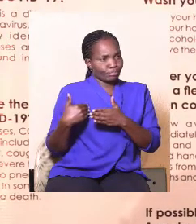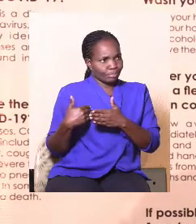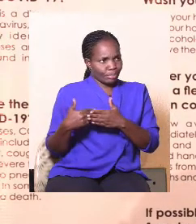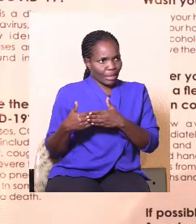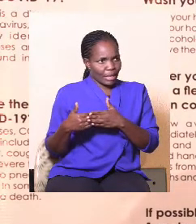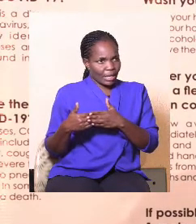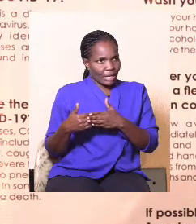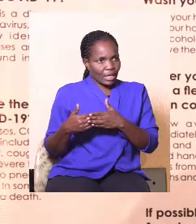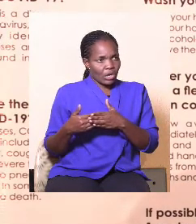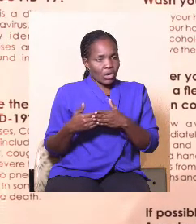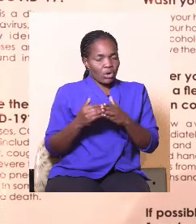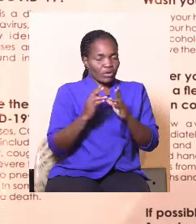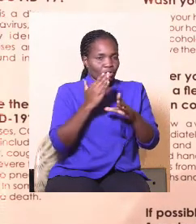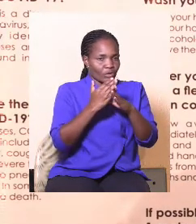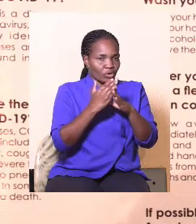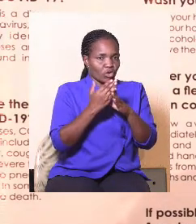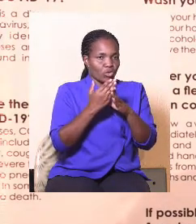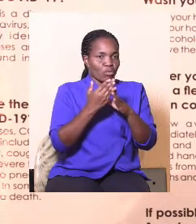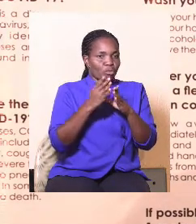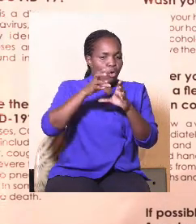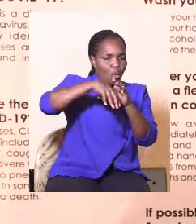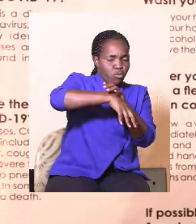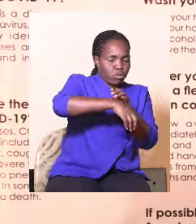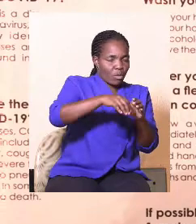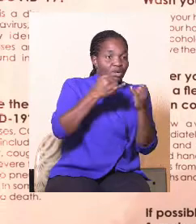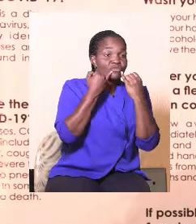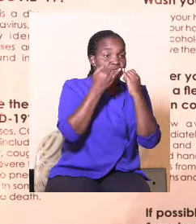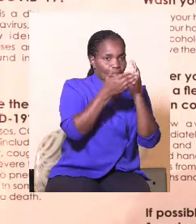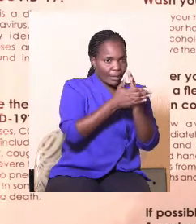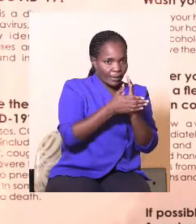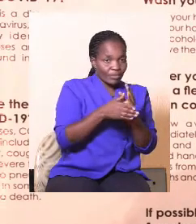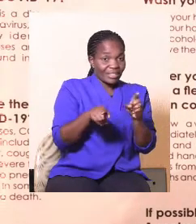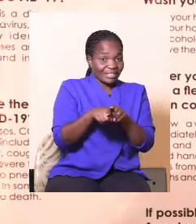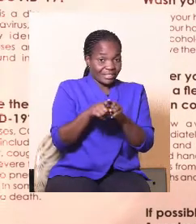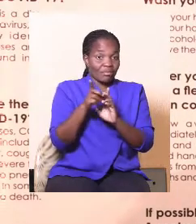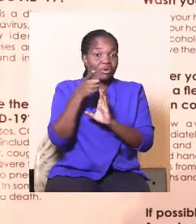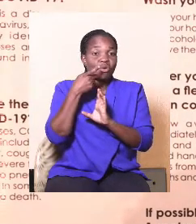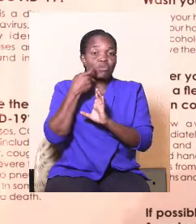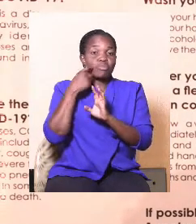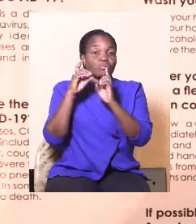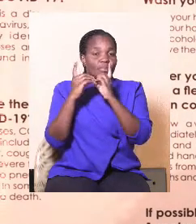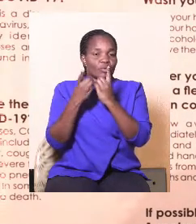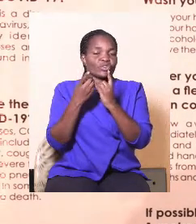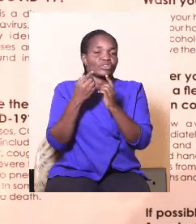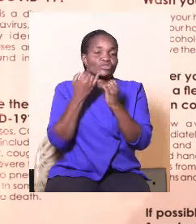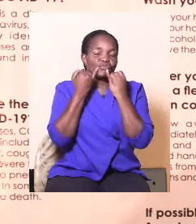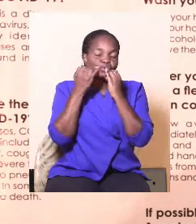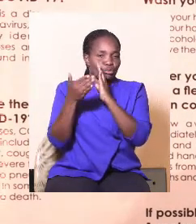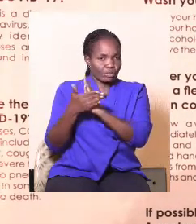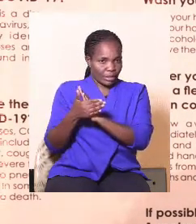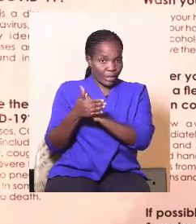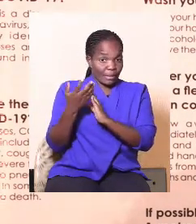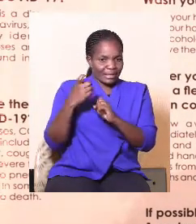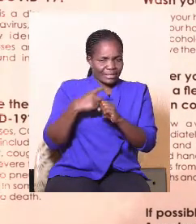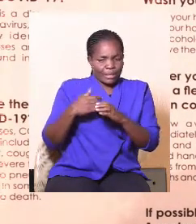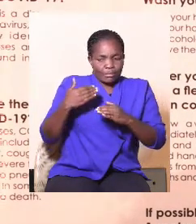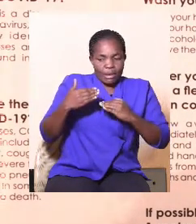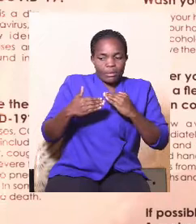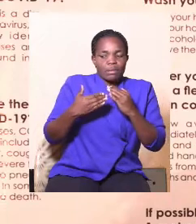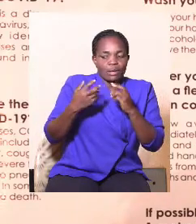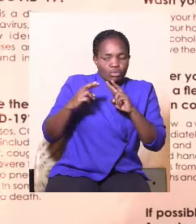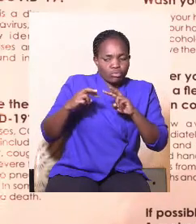told to stop operation. Fishing equally was stopped to operate. But we are also reviewing these things as we go along. And remember,